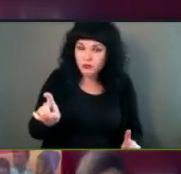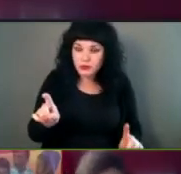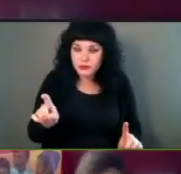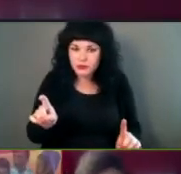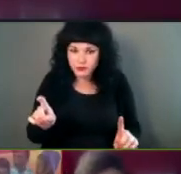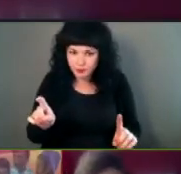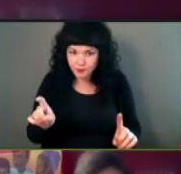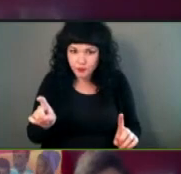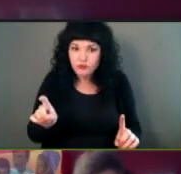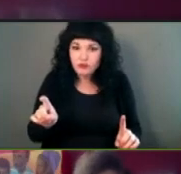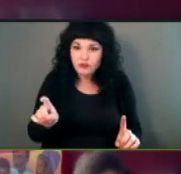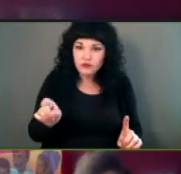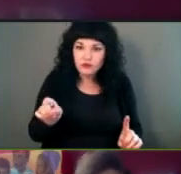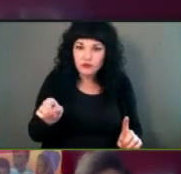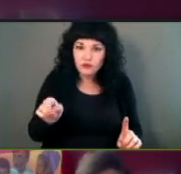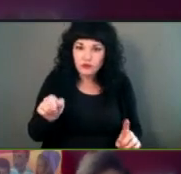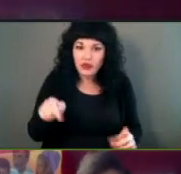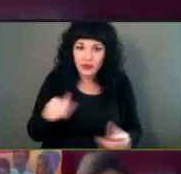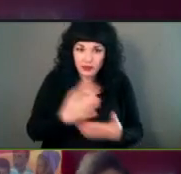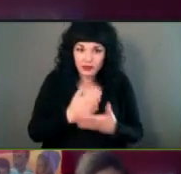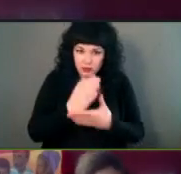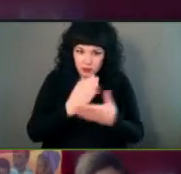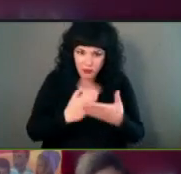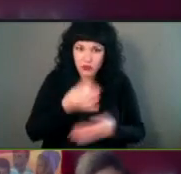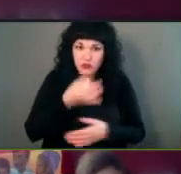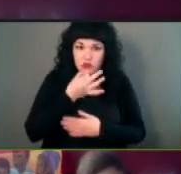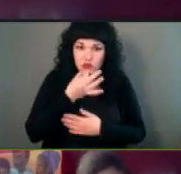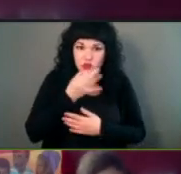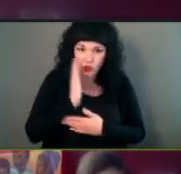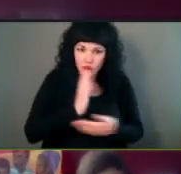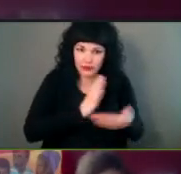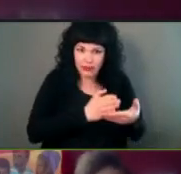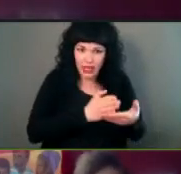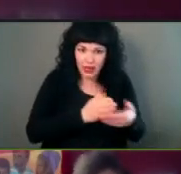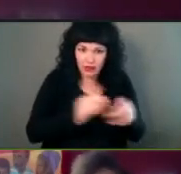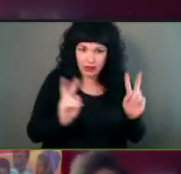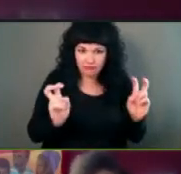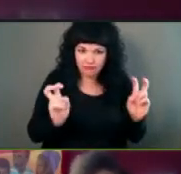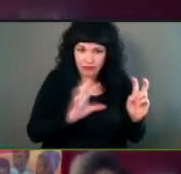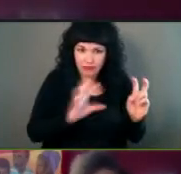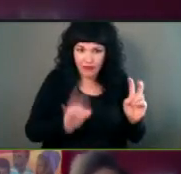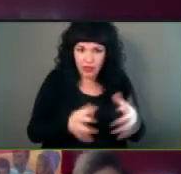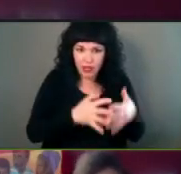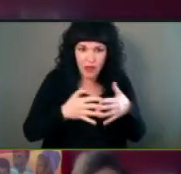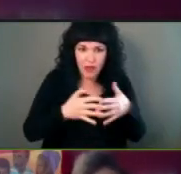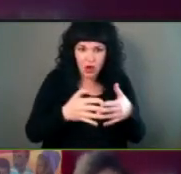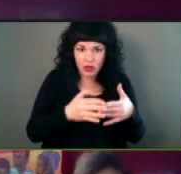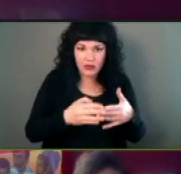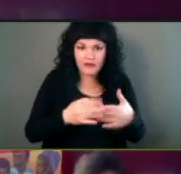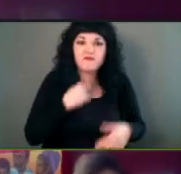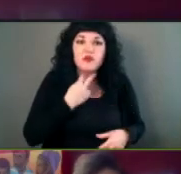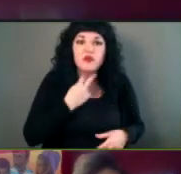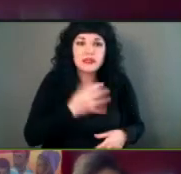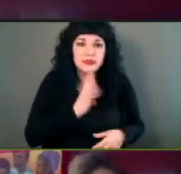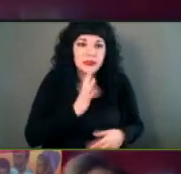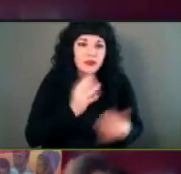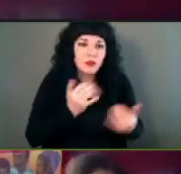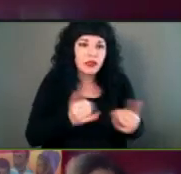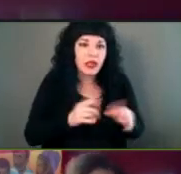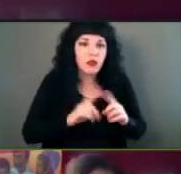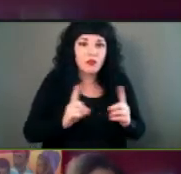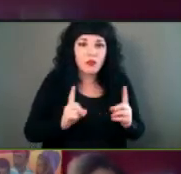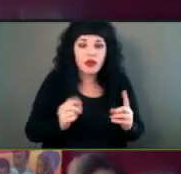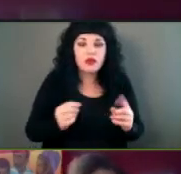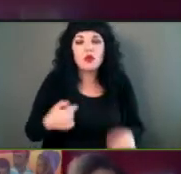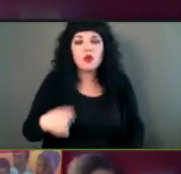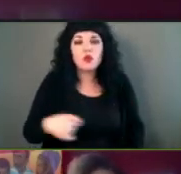African-American voices speaking in this moment, if she would share some slides with you before we transition into our very